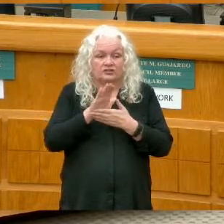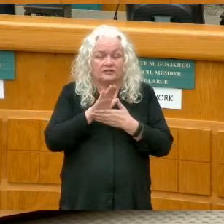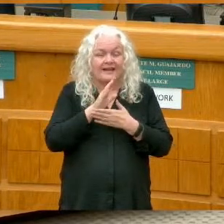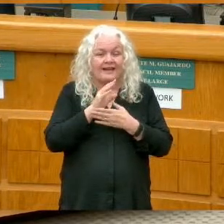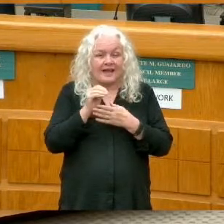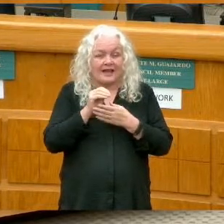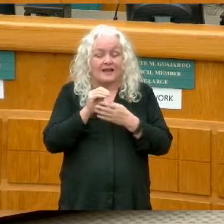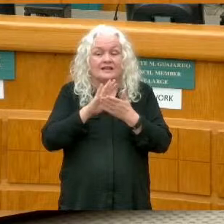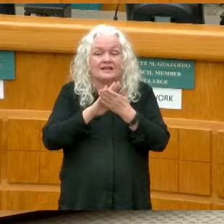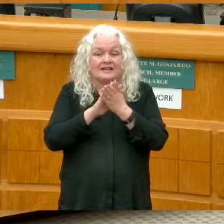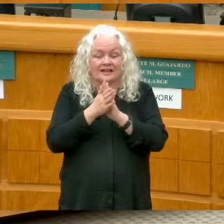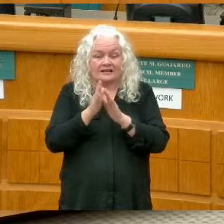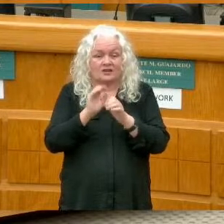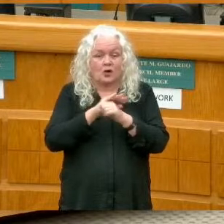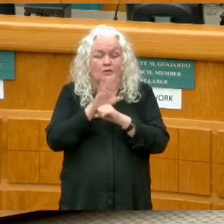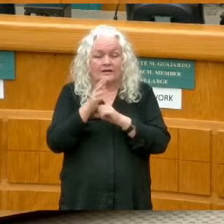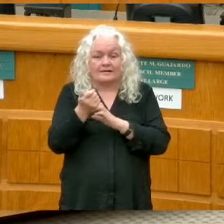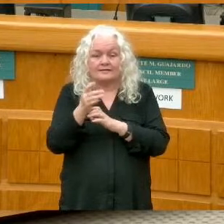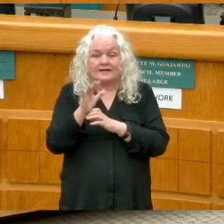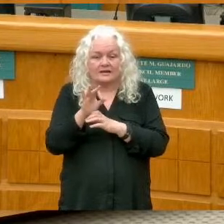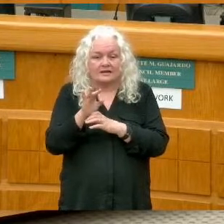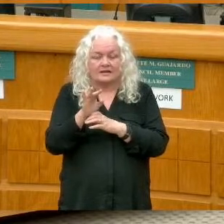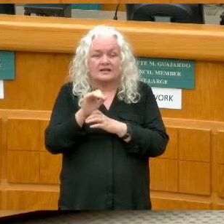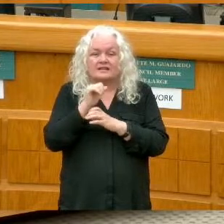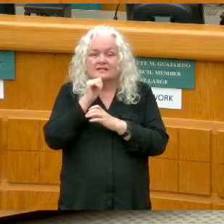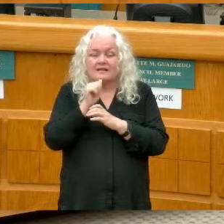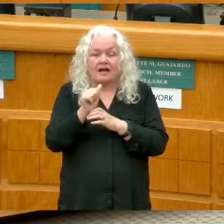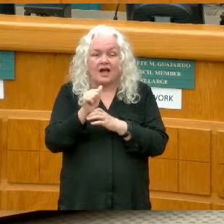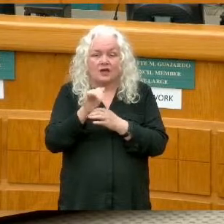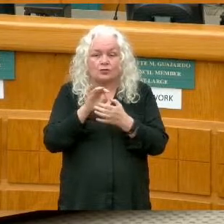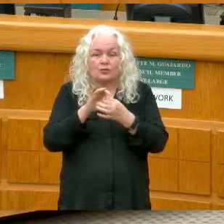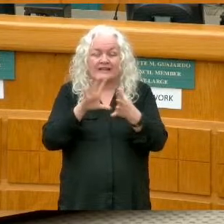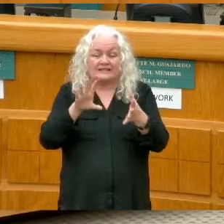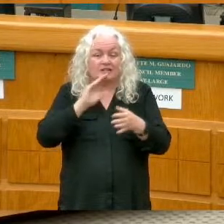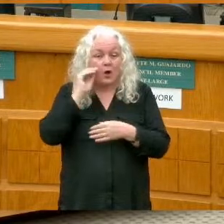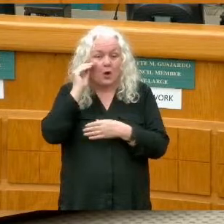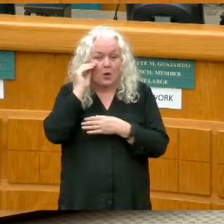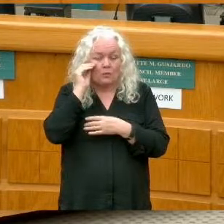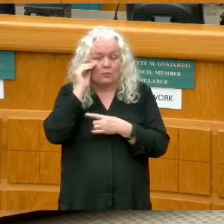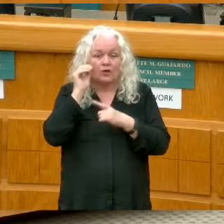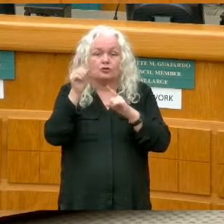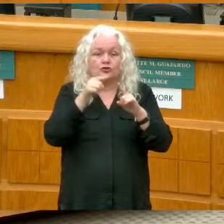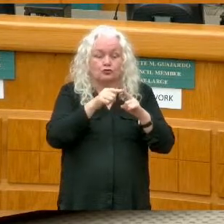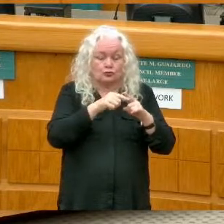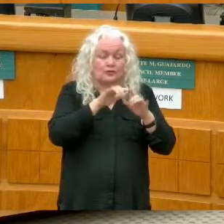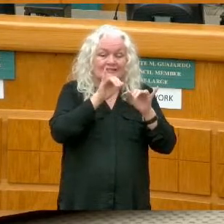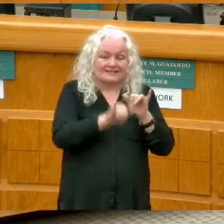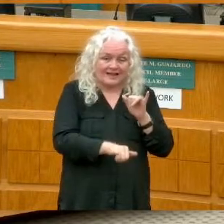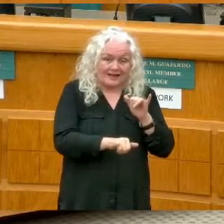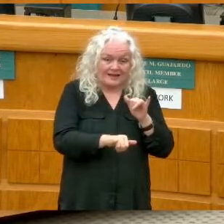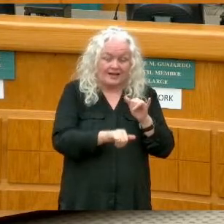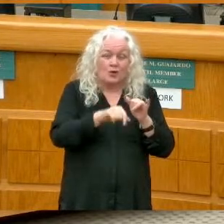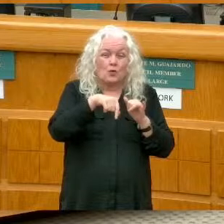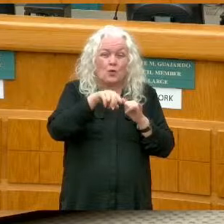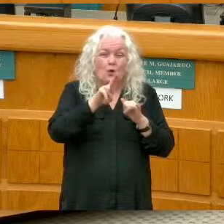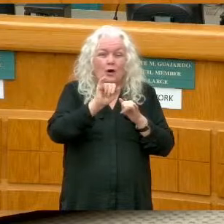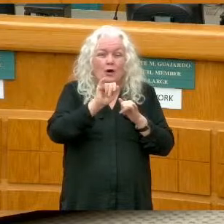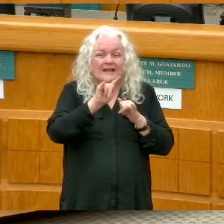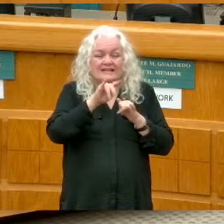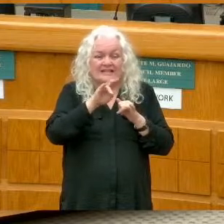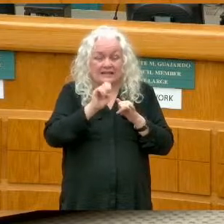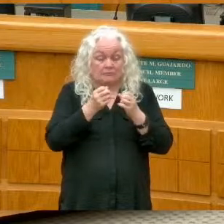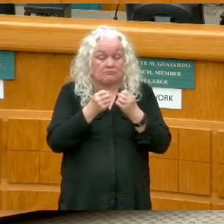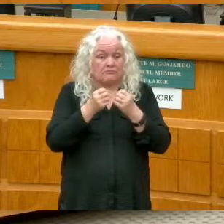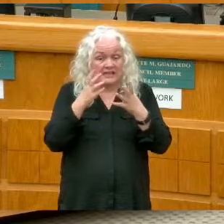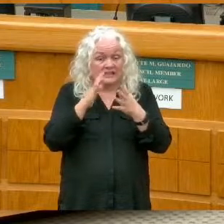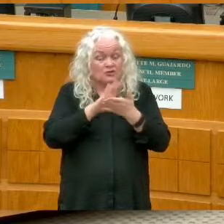and get COVID-19 are not going to be released home to quarantine. In March and April, we saw many